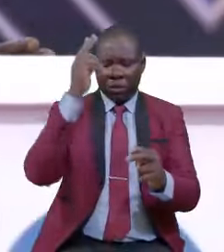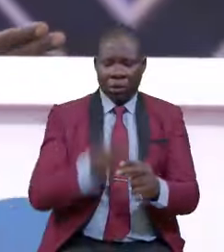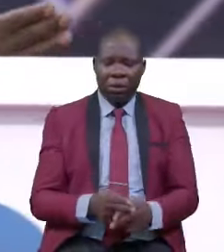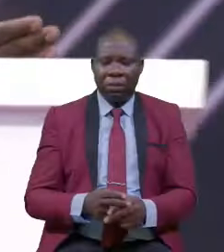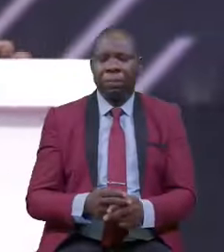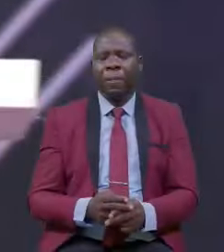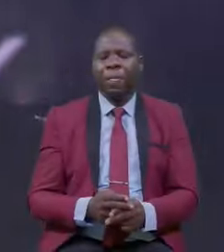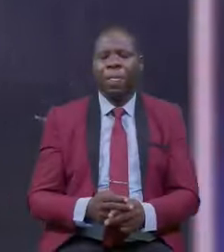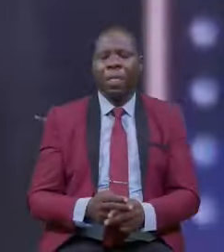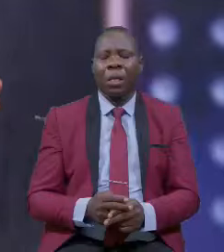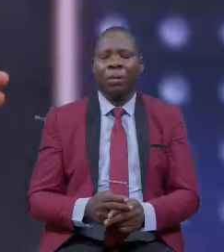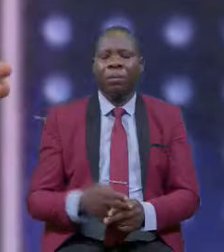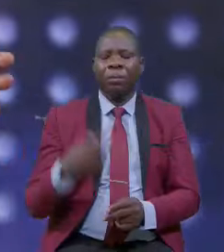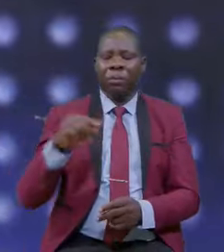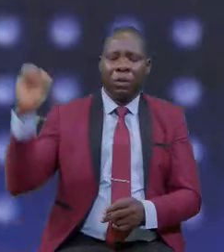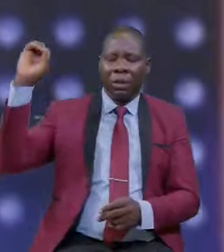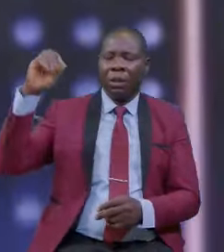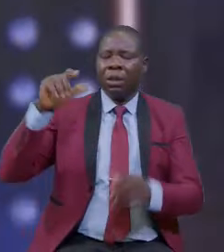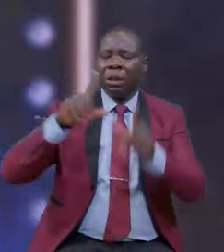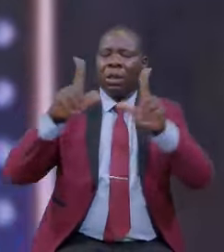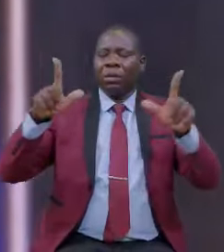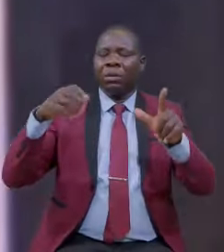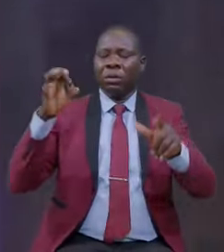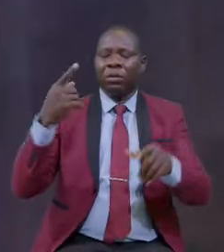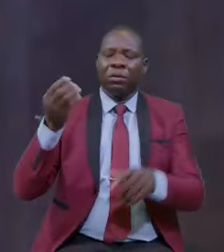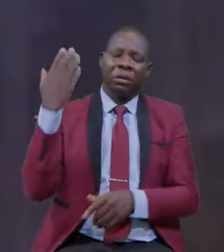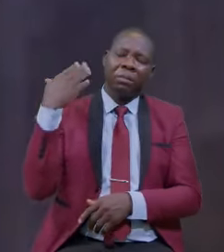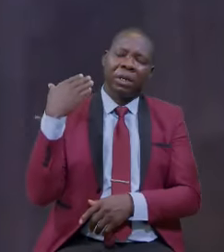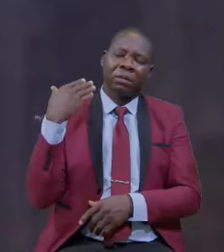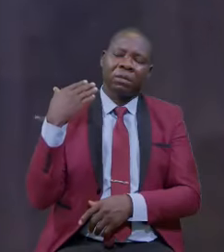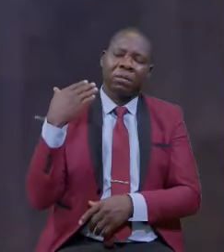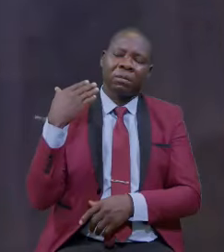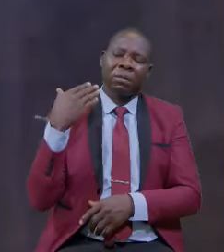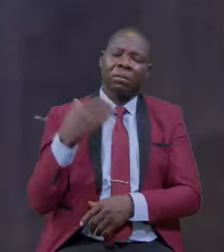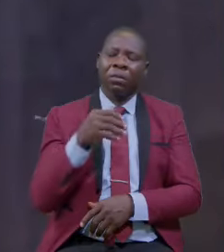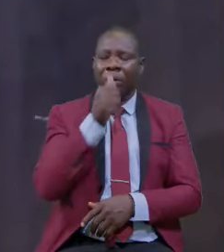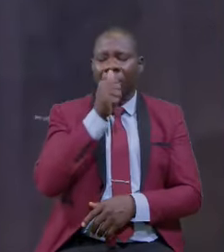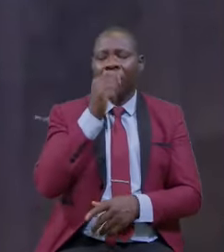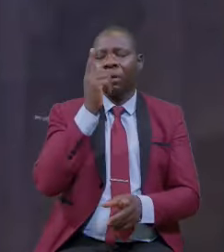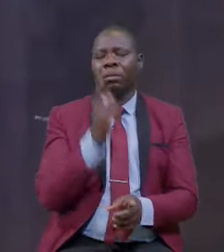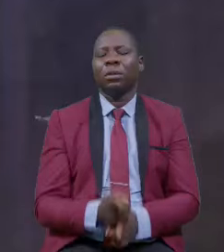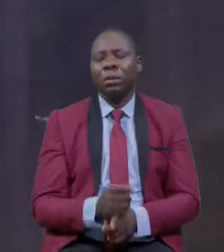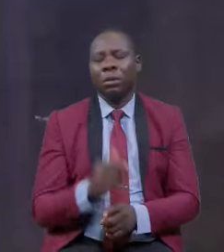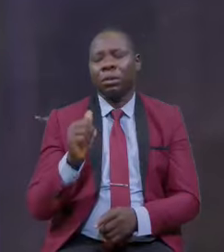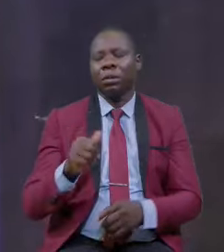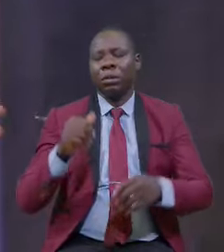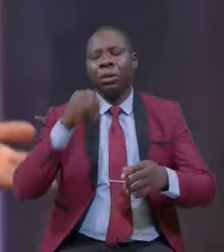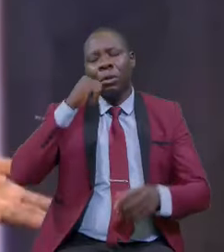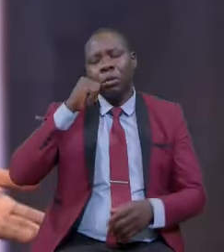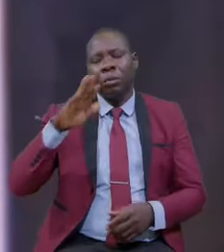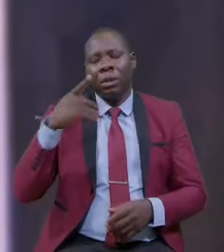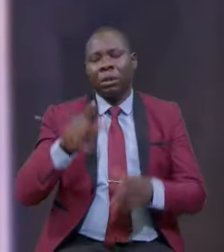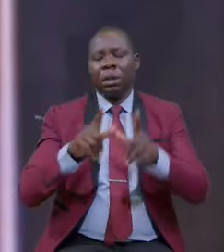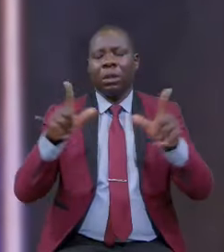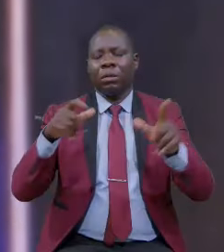The language of the past, I'm just a woman. The language of the past,